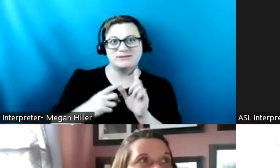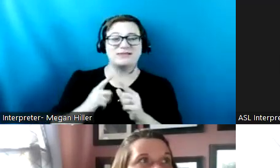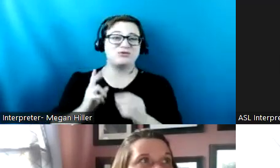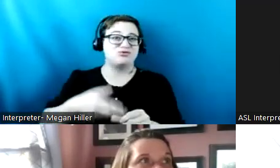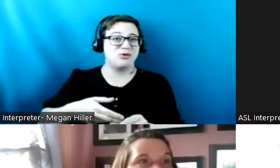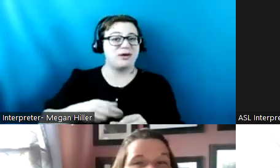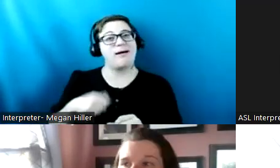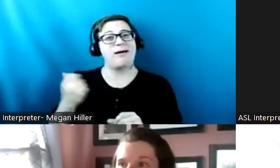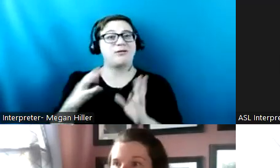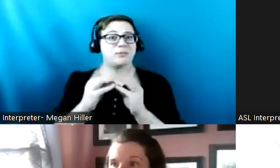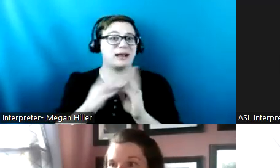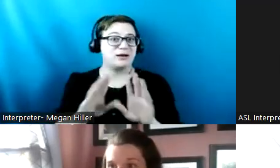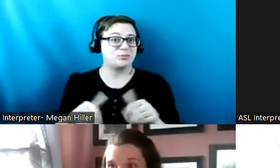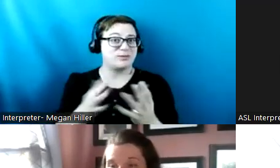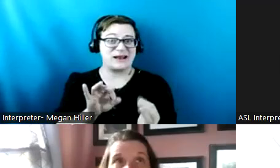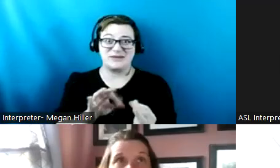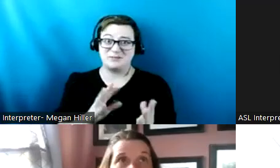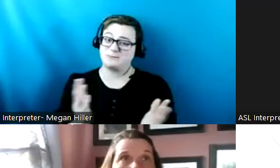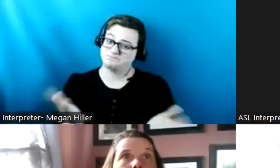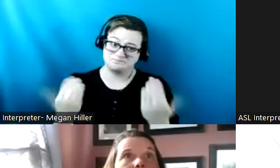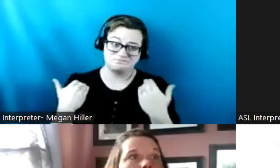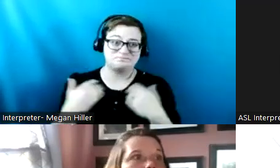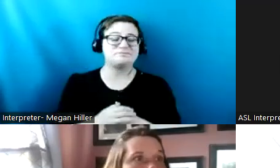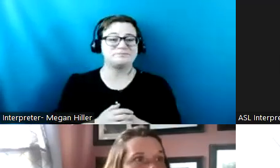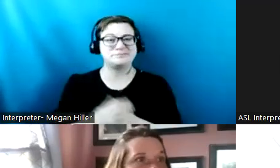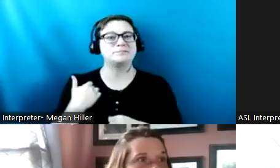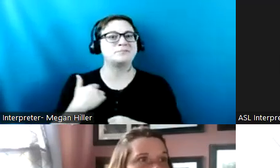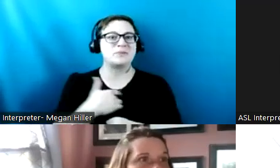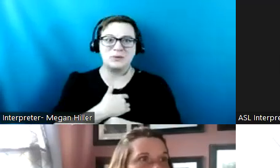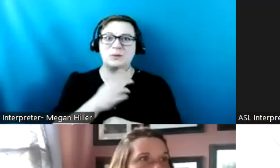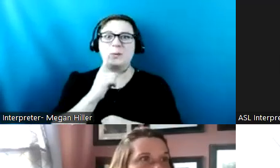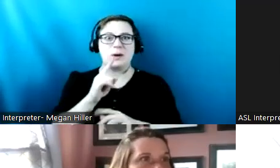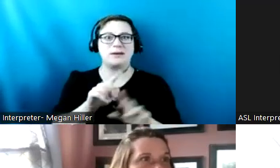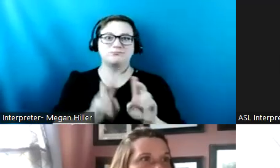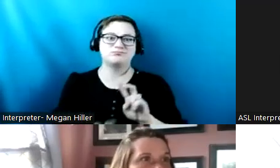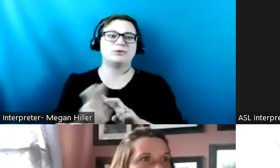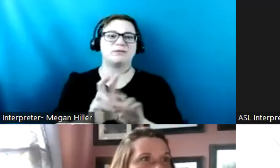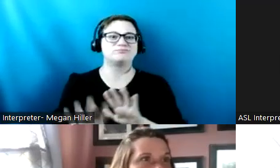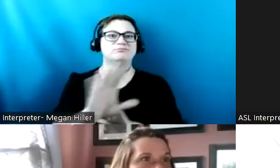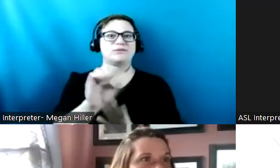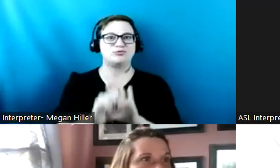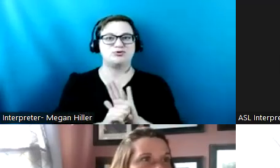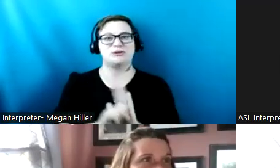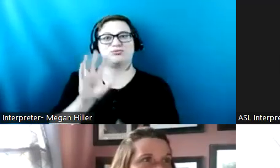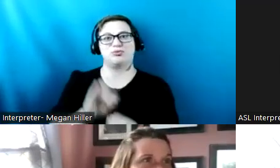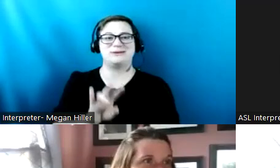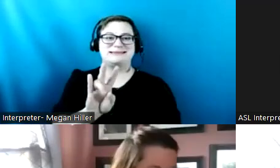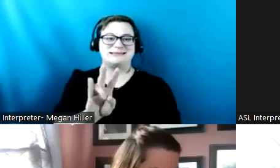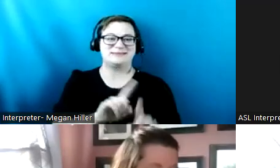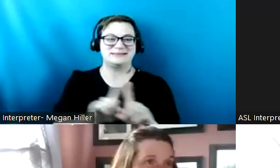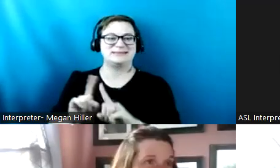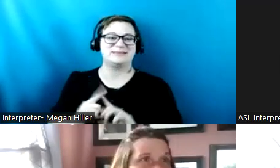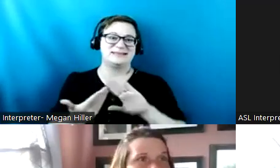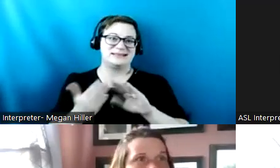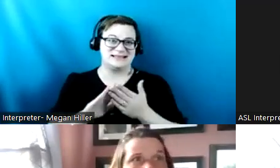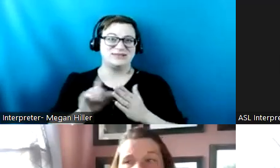to provide feedback. That is very welcome. We will be going around the state to 7 different cities. Please register